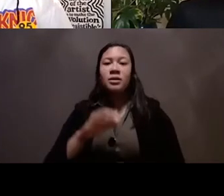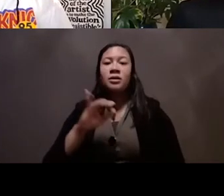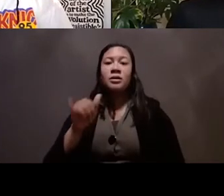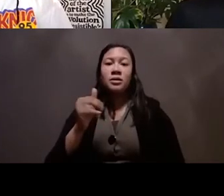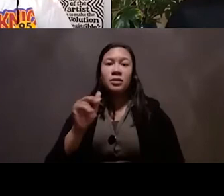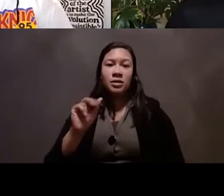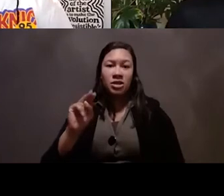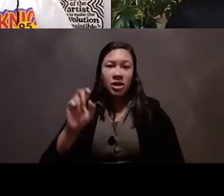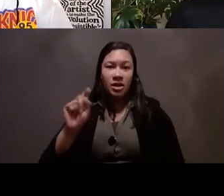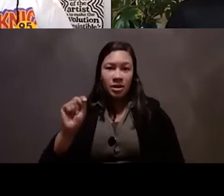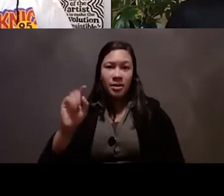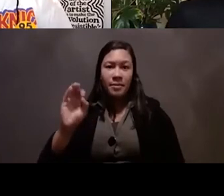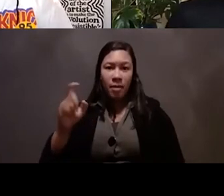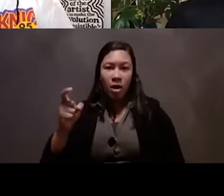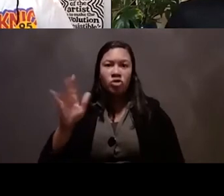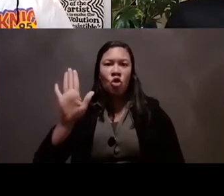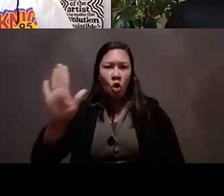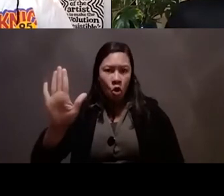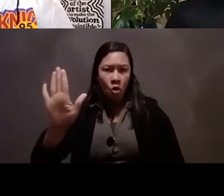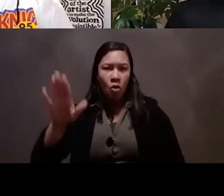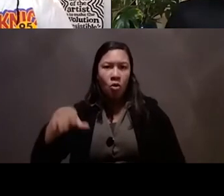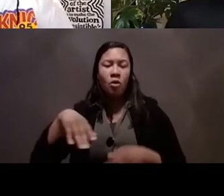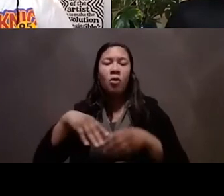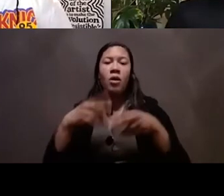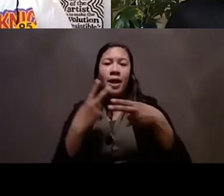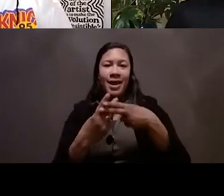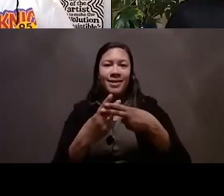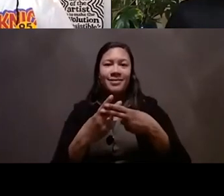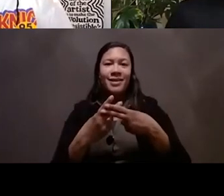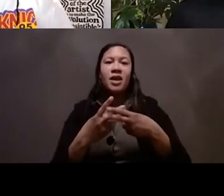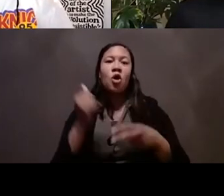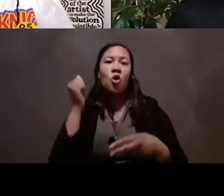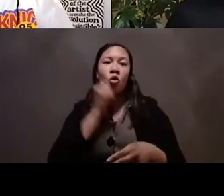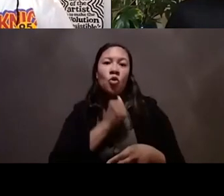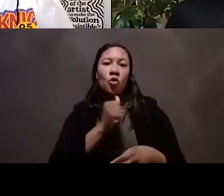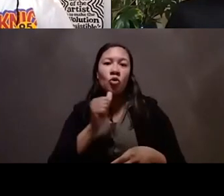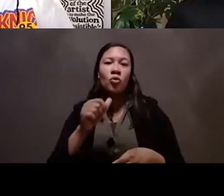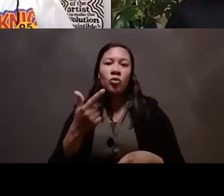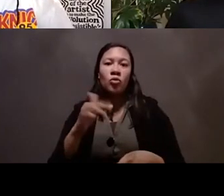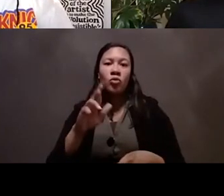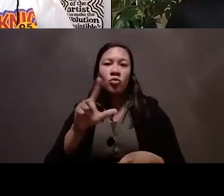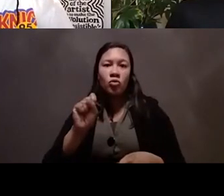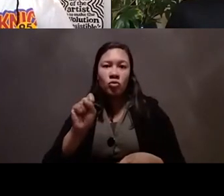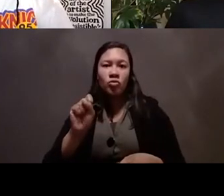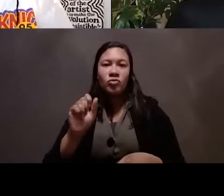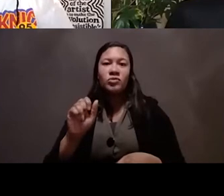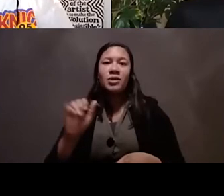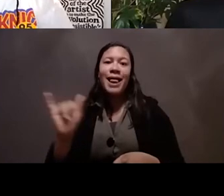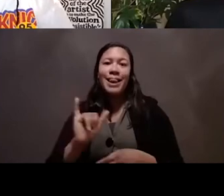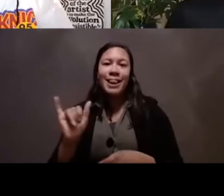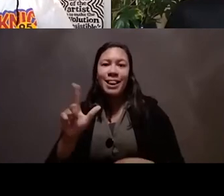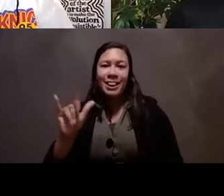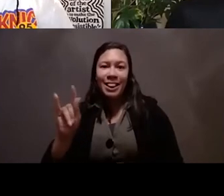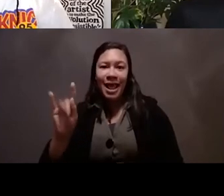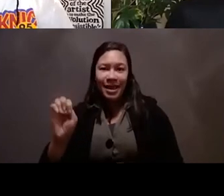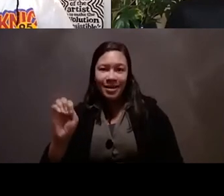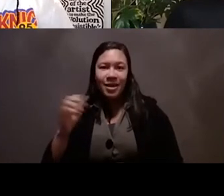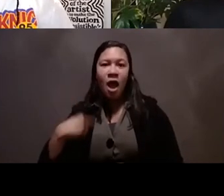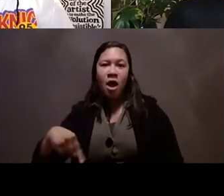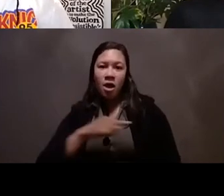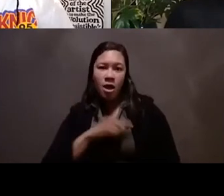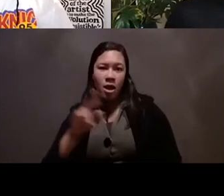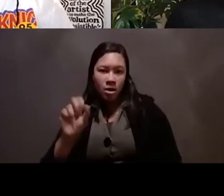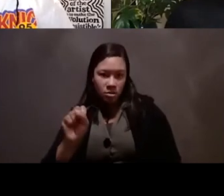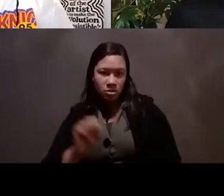Mock's hashtag, Girls Like Us, and what that meant in terms of raising awareness,